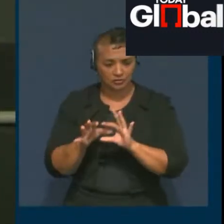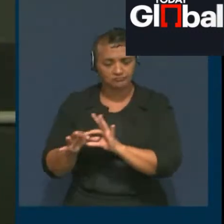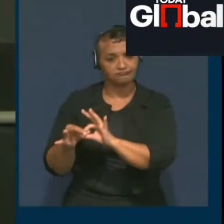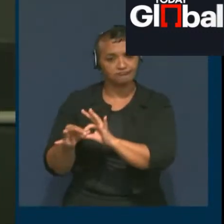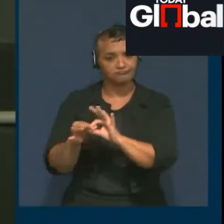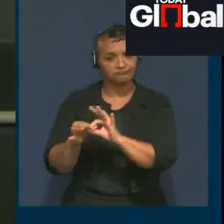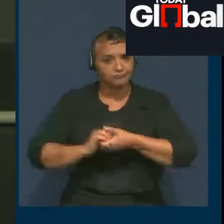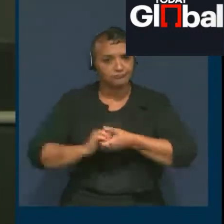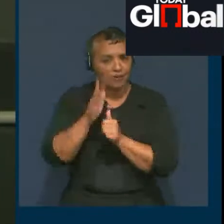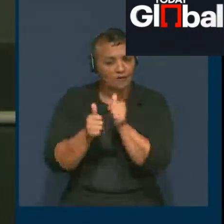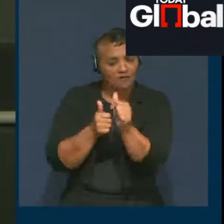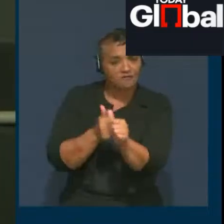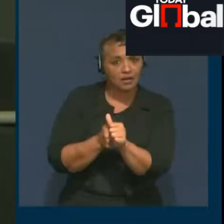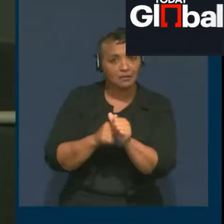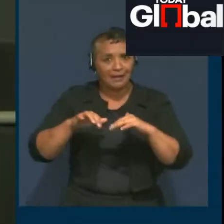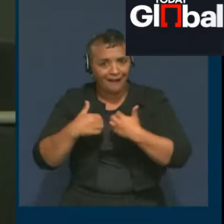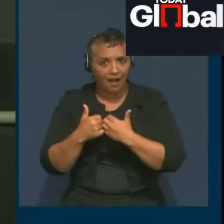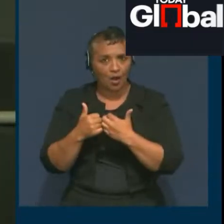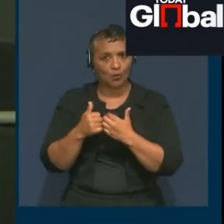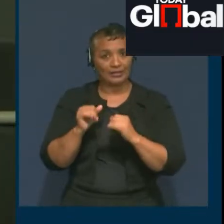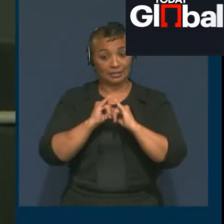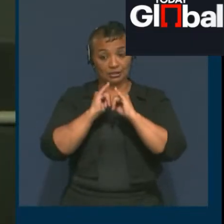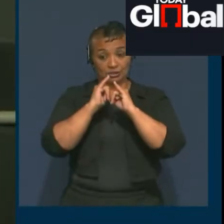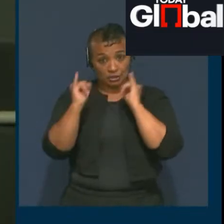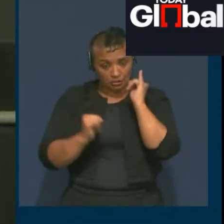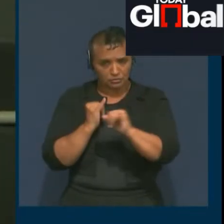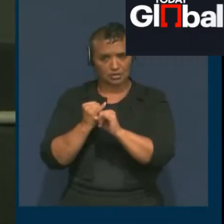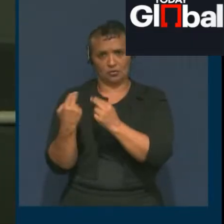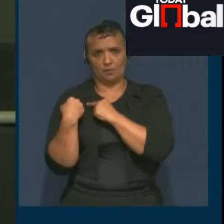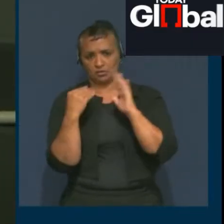on the implementation of relevant international obligations.